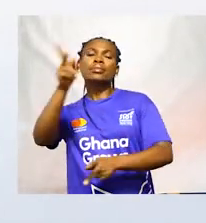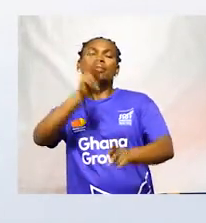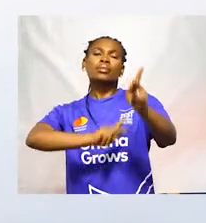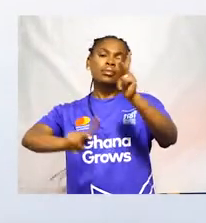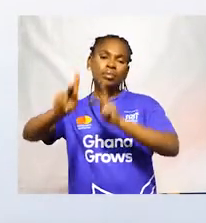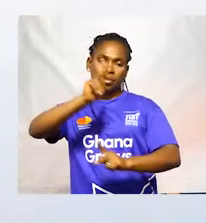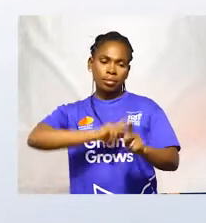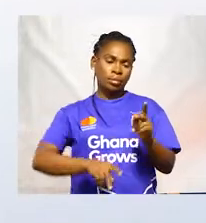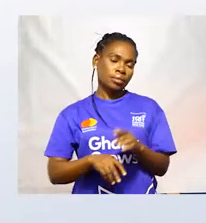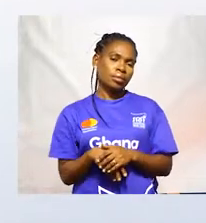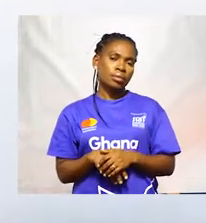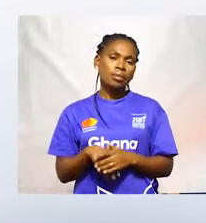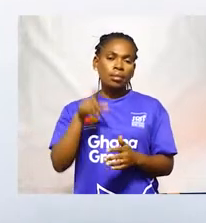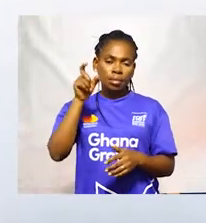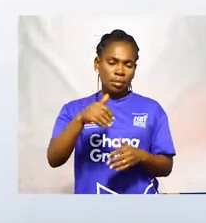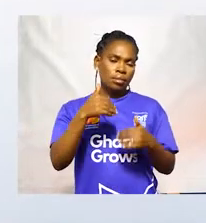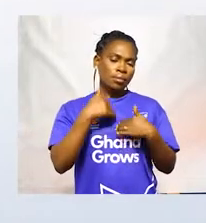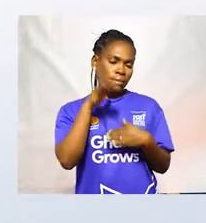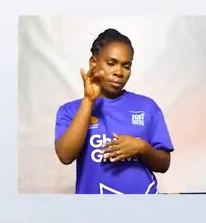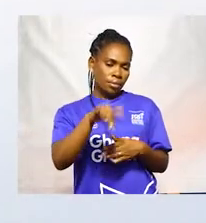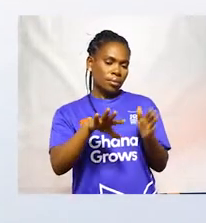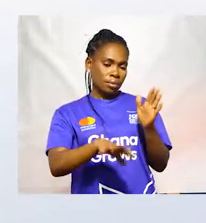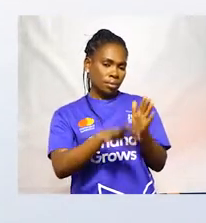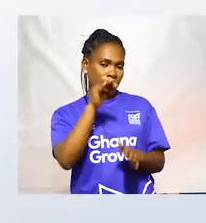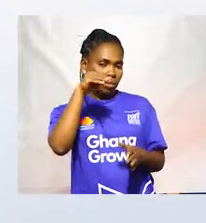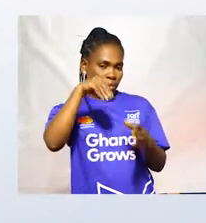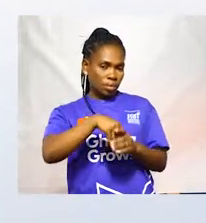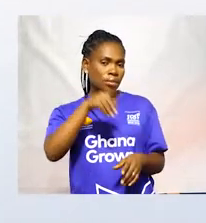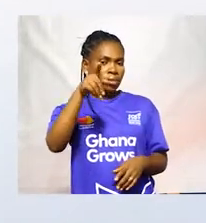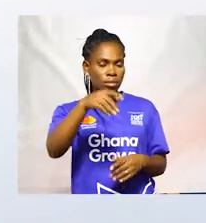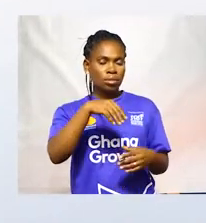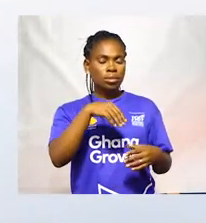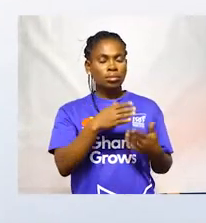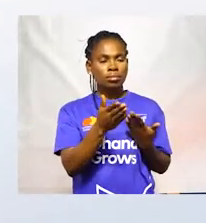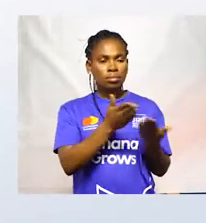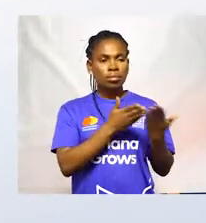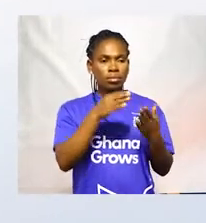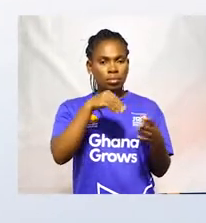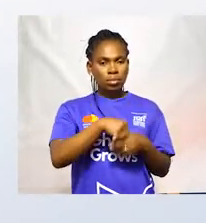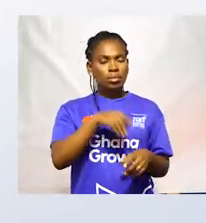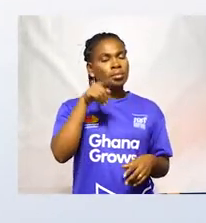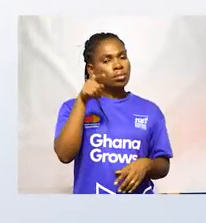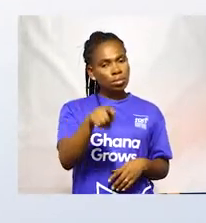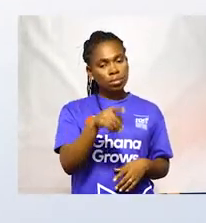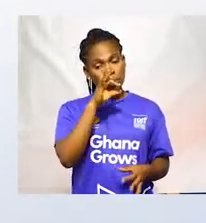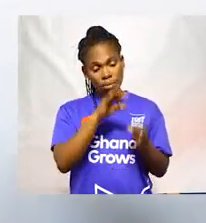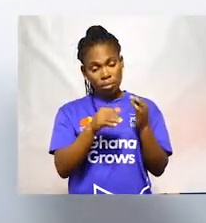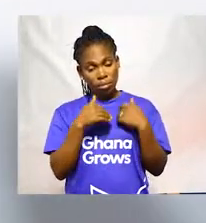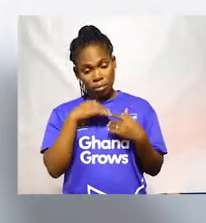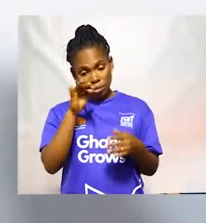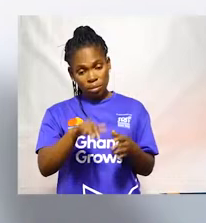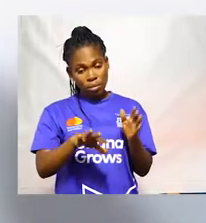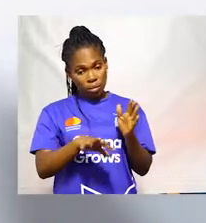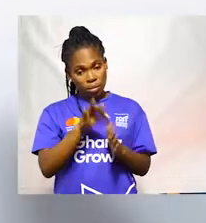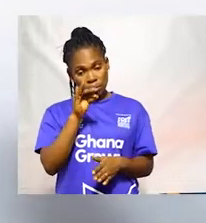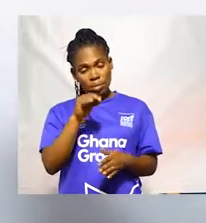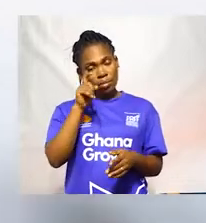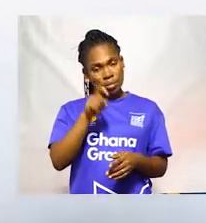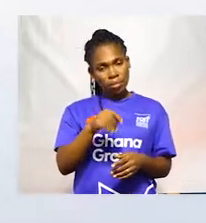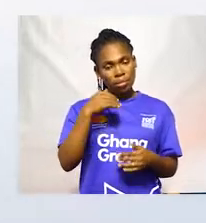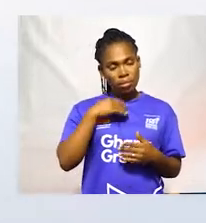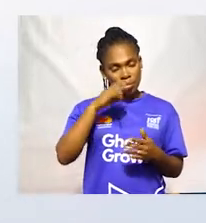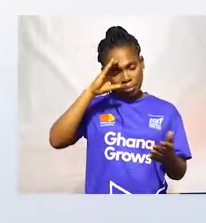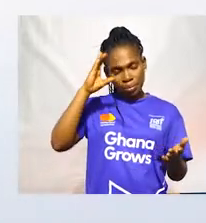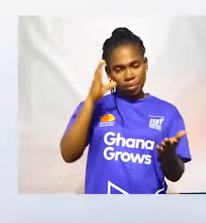have that spirit of service in you. And to have that spirit of service in you, you must have the bigger picture.